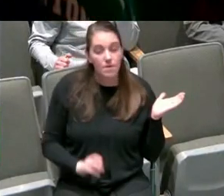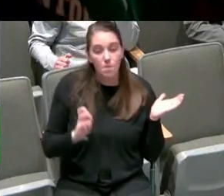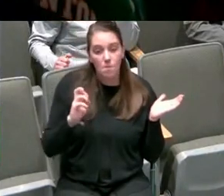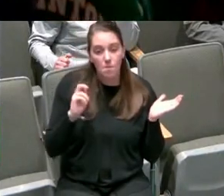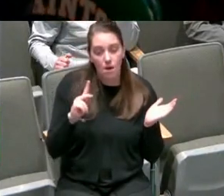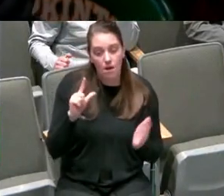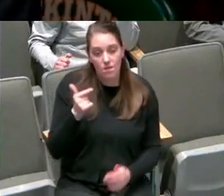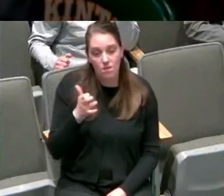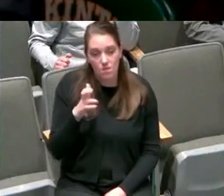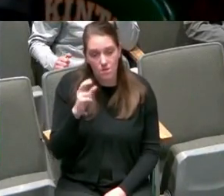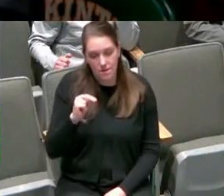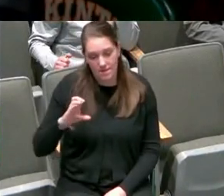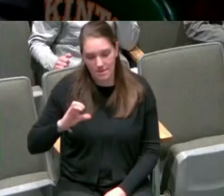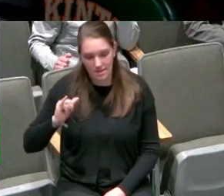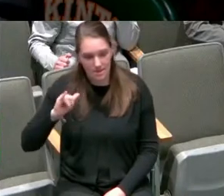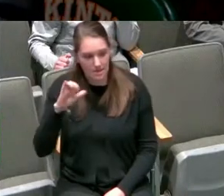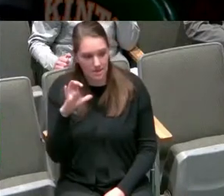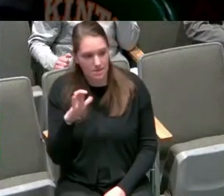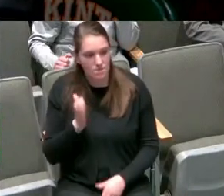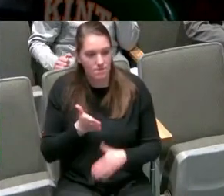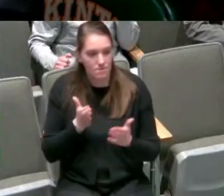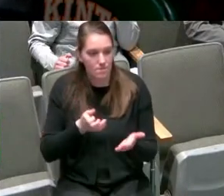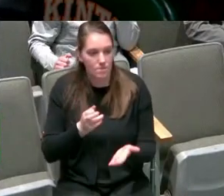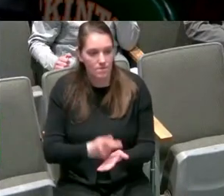Logan cic recommends approval